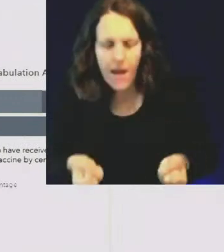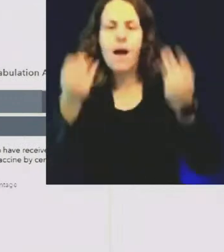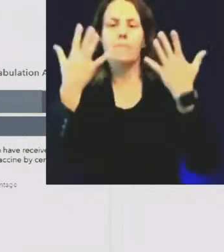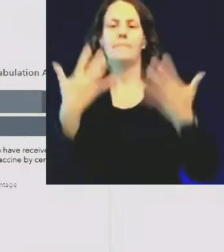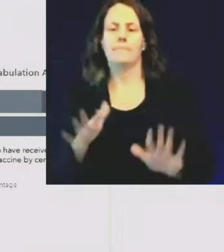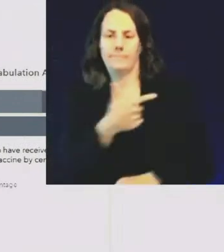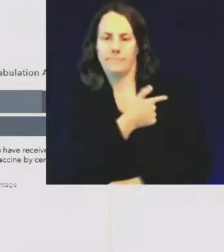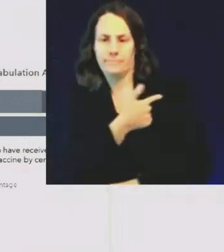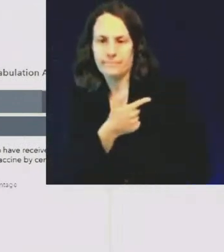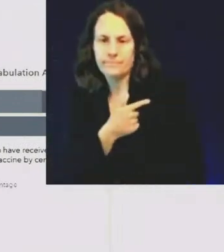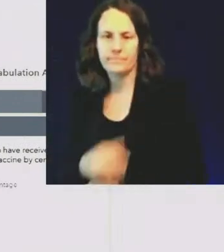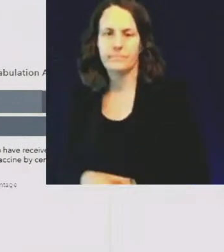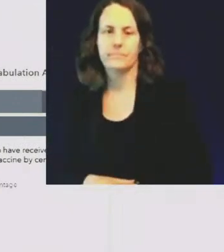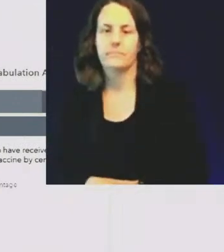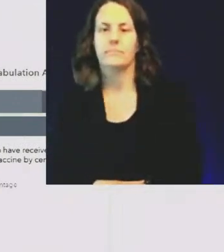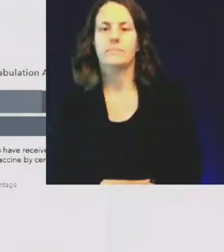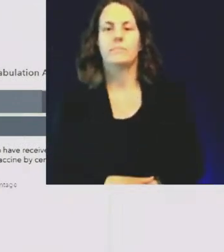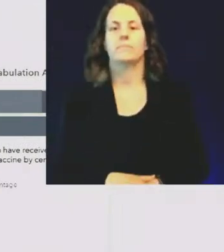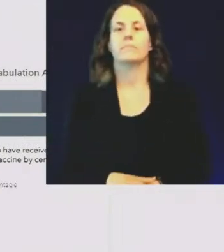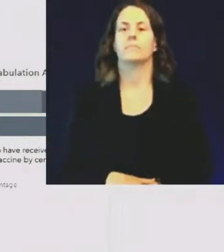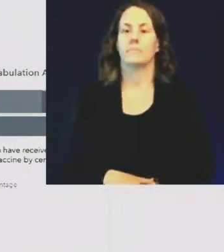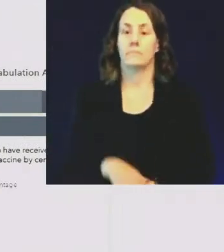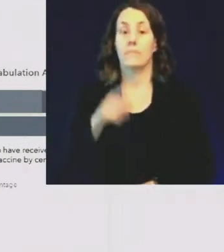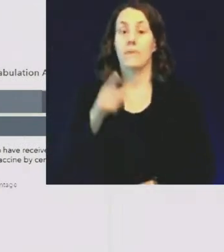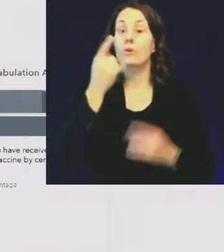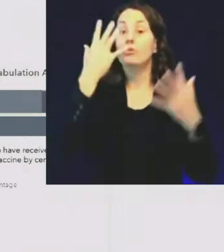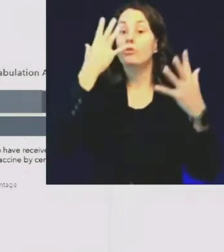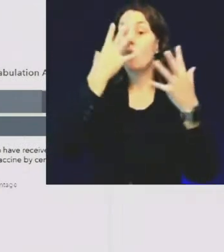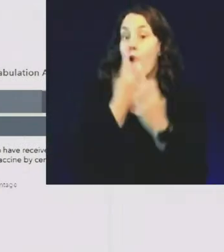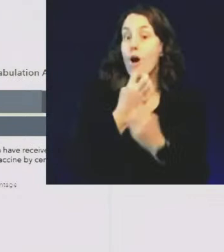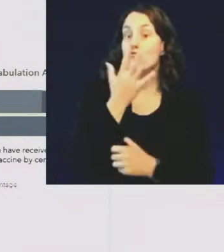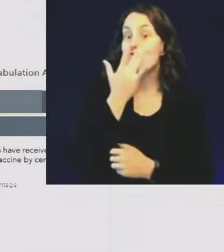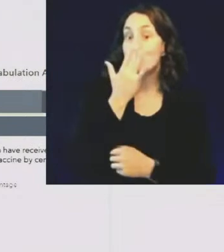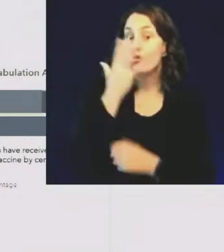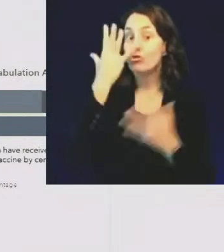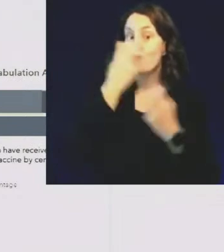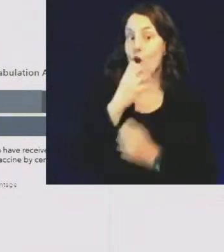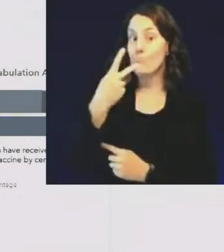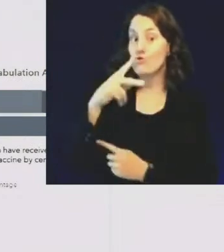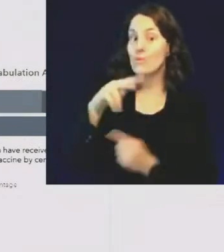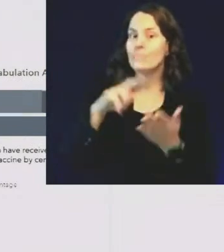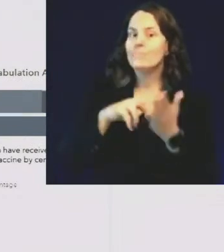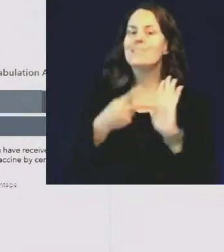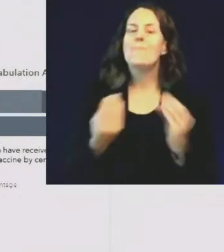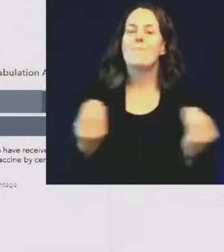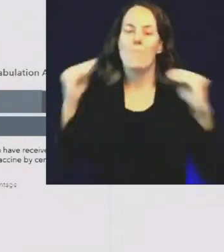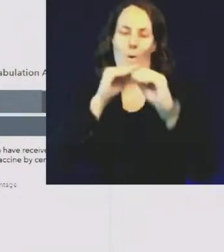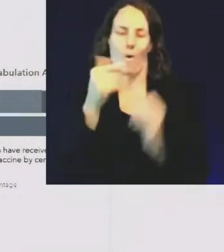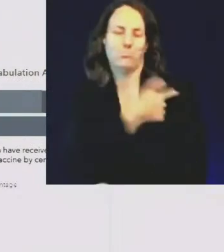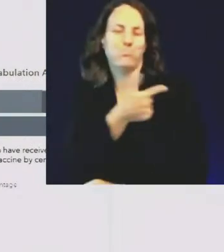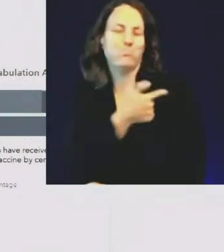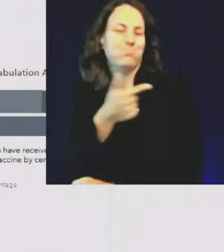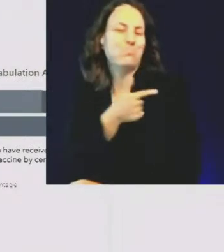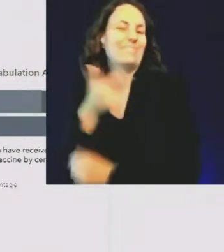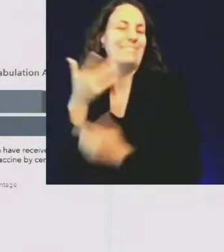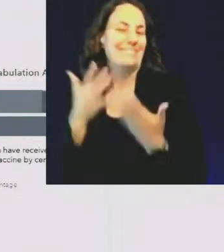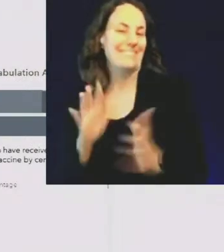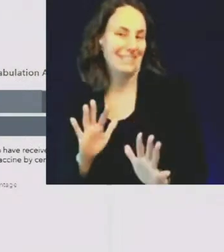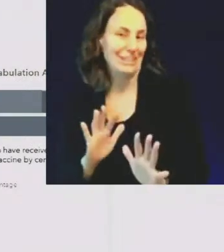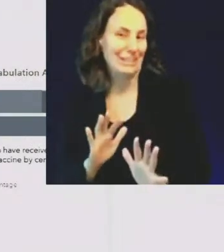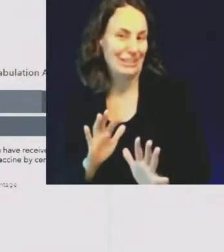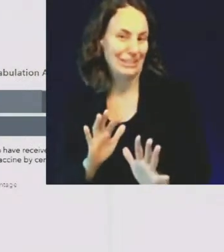and see this at a very granular level. So for example, let's go in here and look at